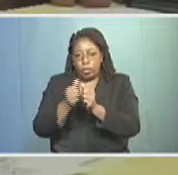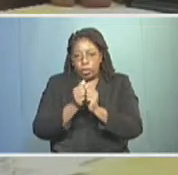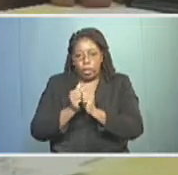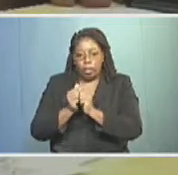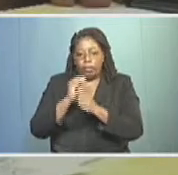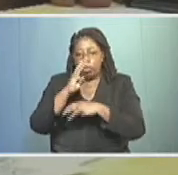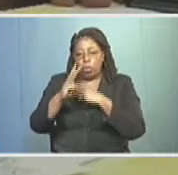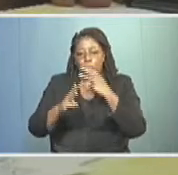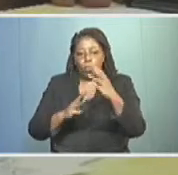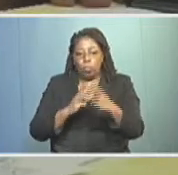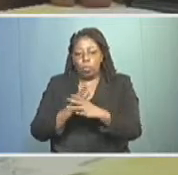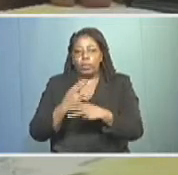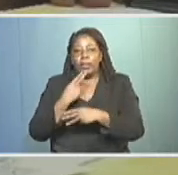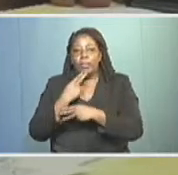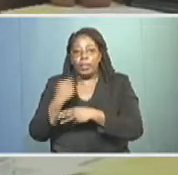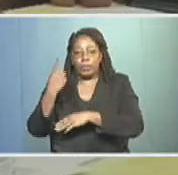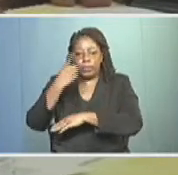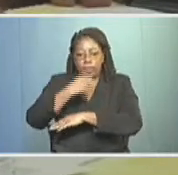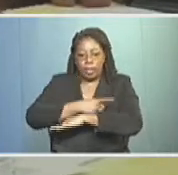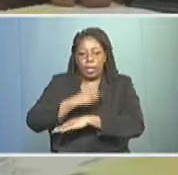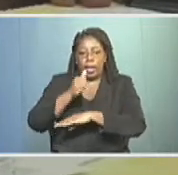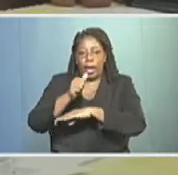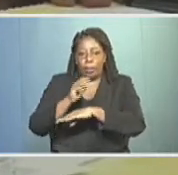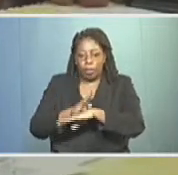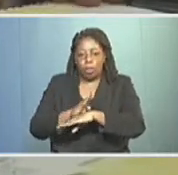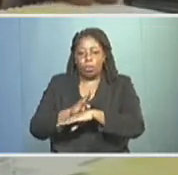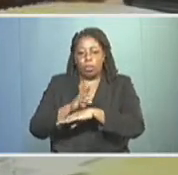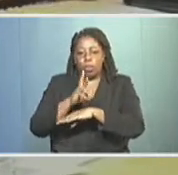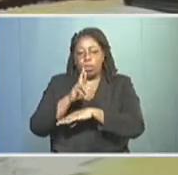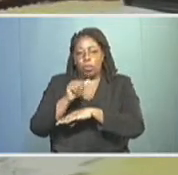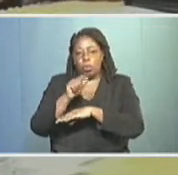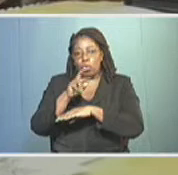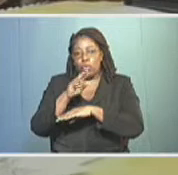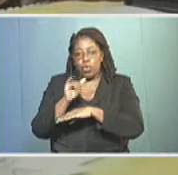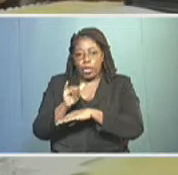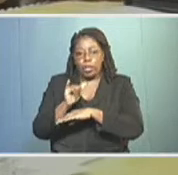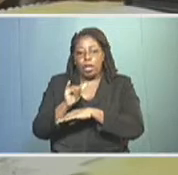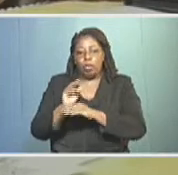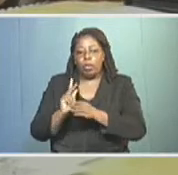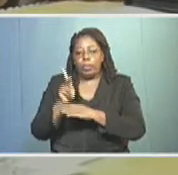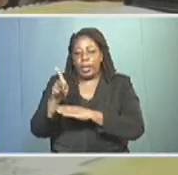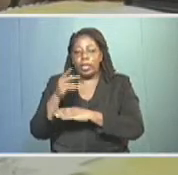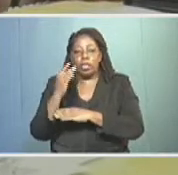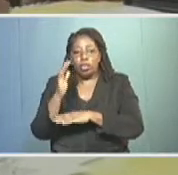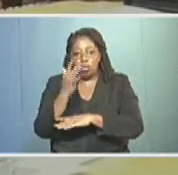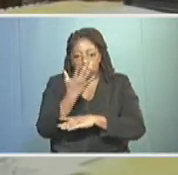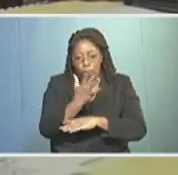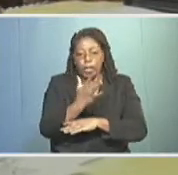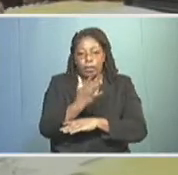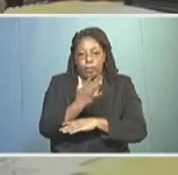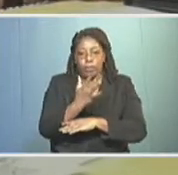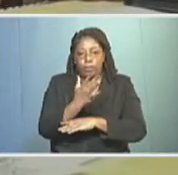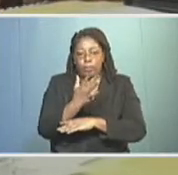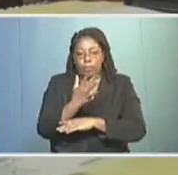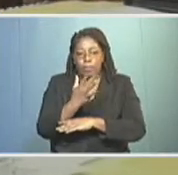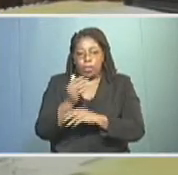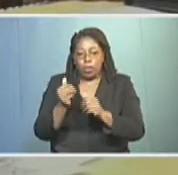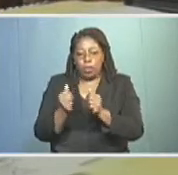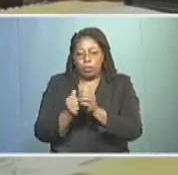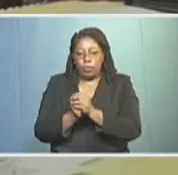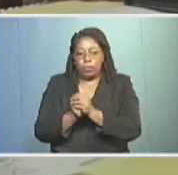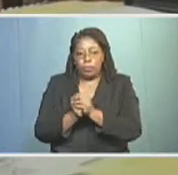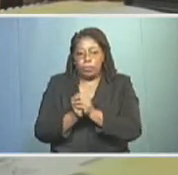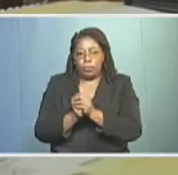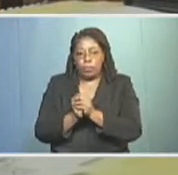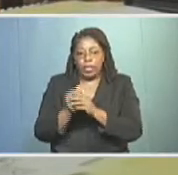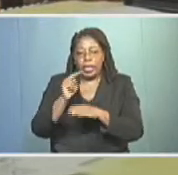World Diabetes Day. In Abaco, the Rotary Club of Abaco will be planting trees to replace all that they lost with Hurricane Dorian.